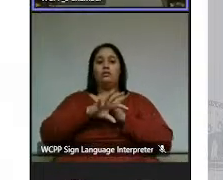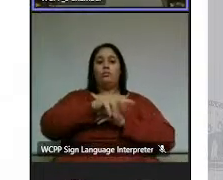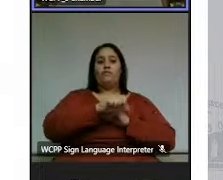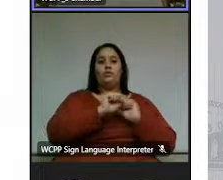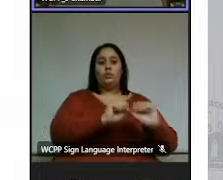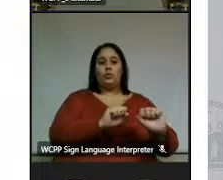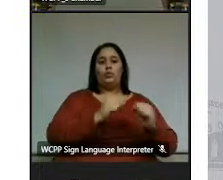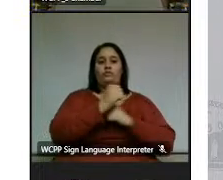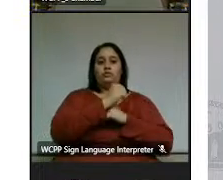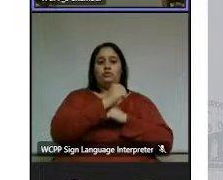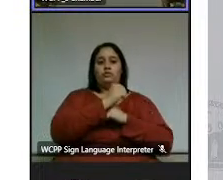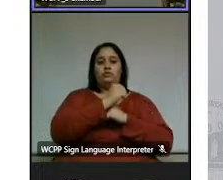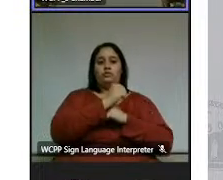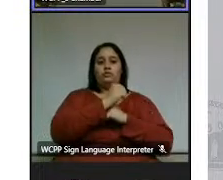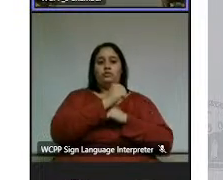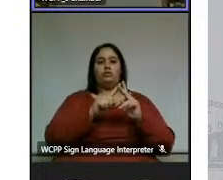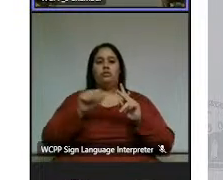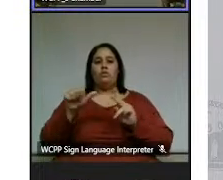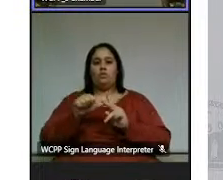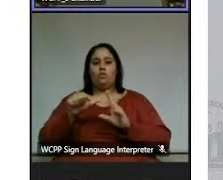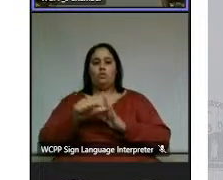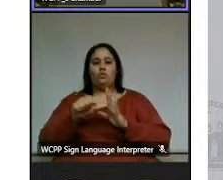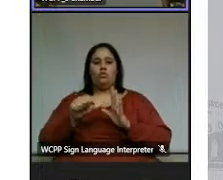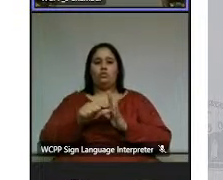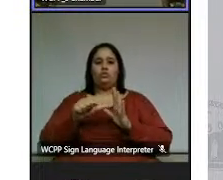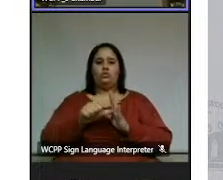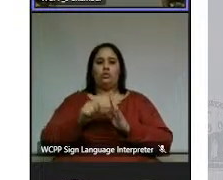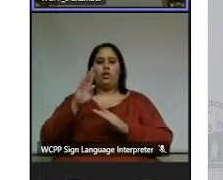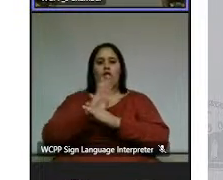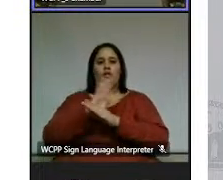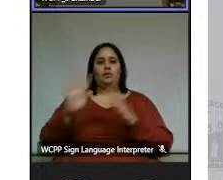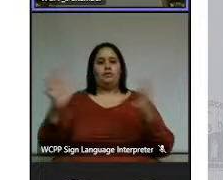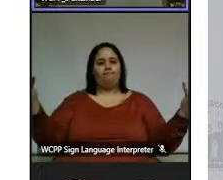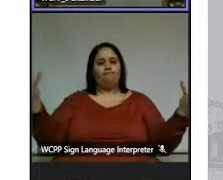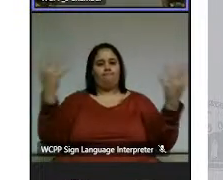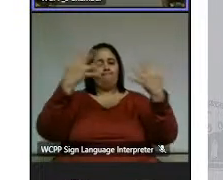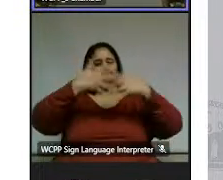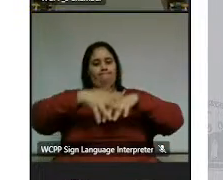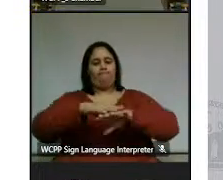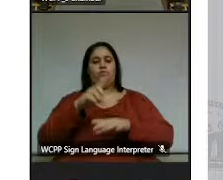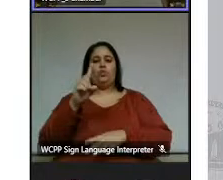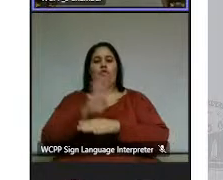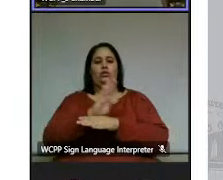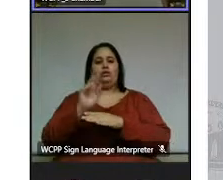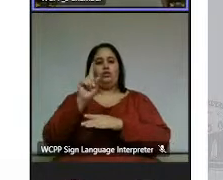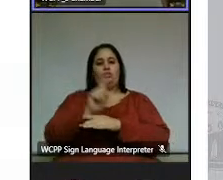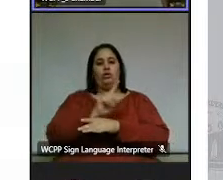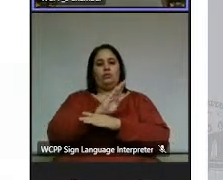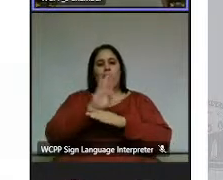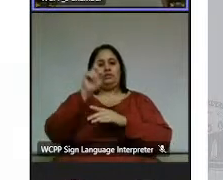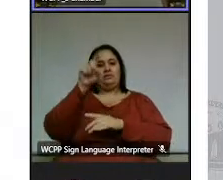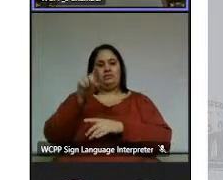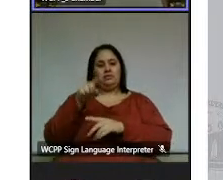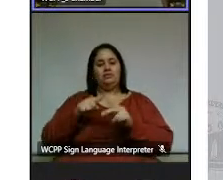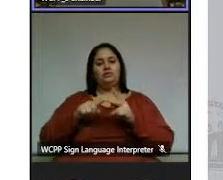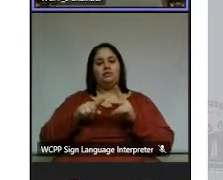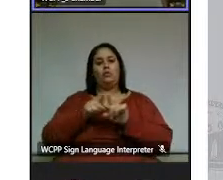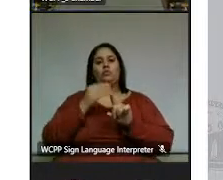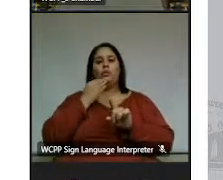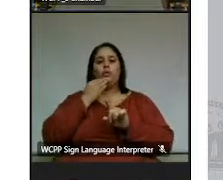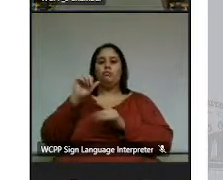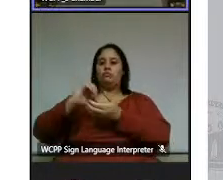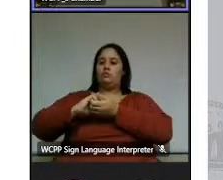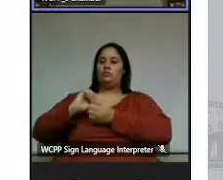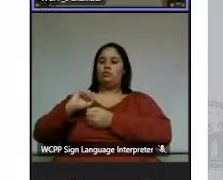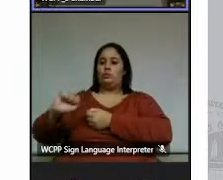RJSs must also be incorporated into a single database. And of course, the list of associated